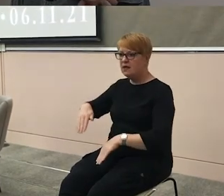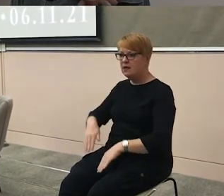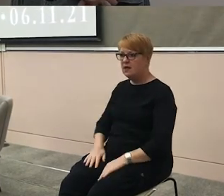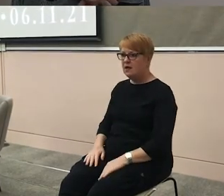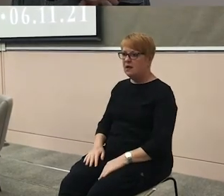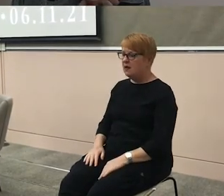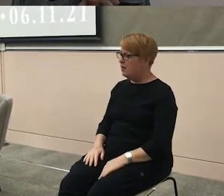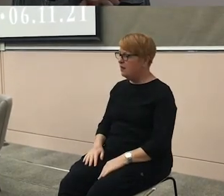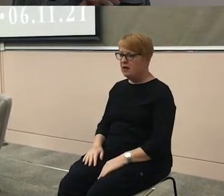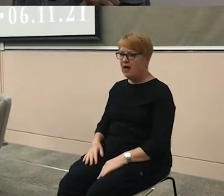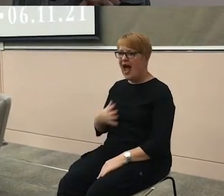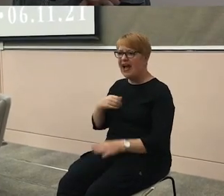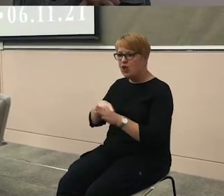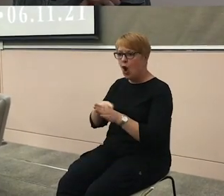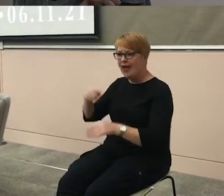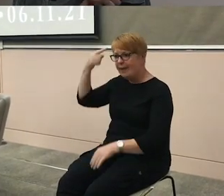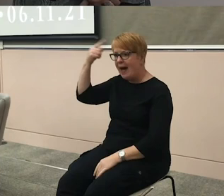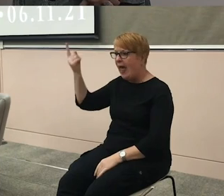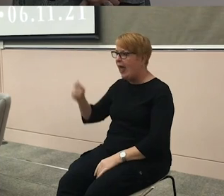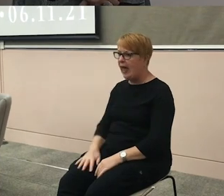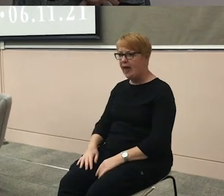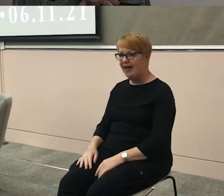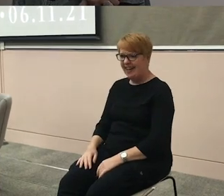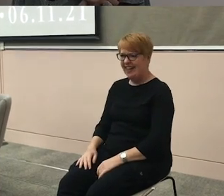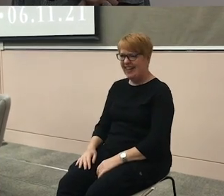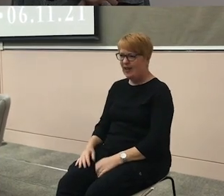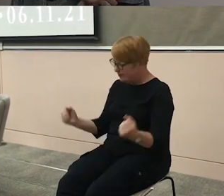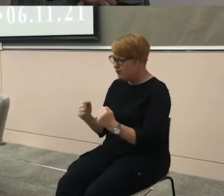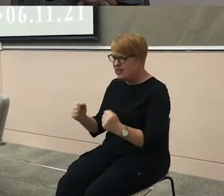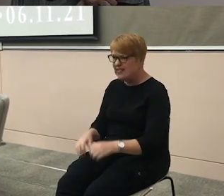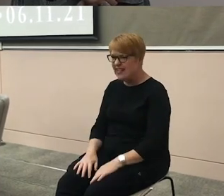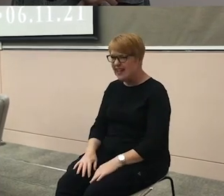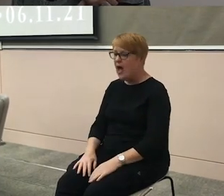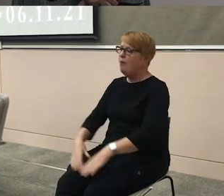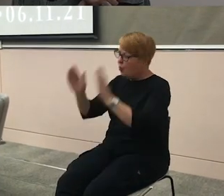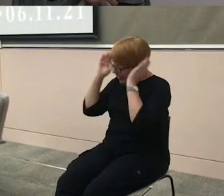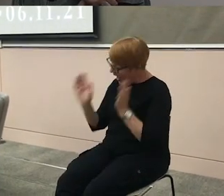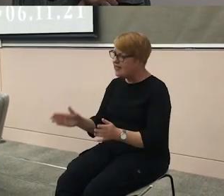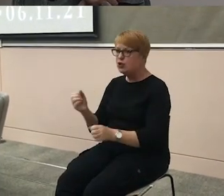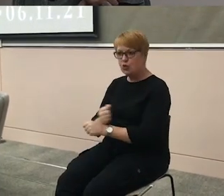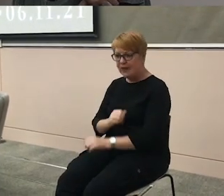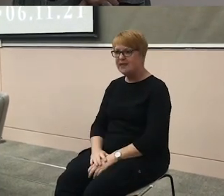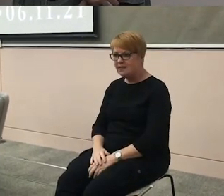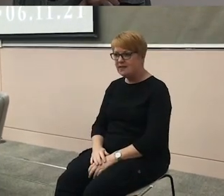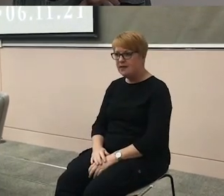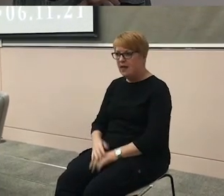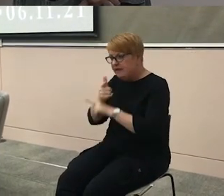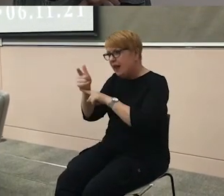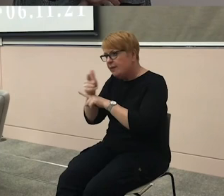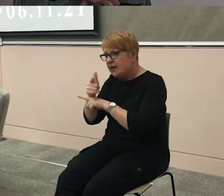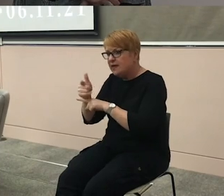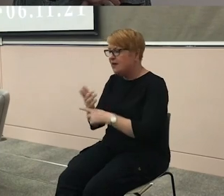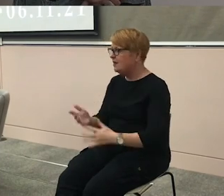Cold yogurt. But because we had to get this filming done, and it was just like, we all kind of,